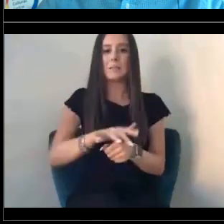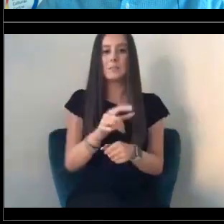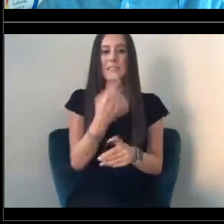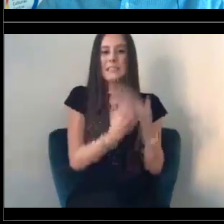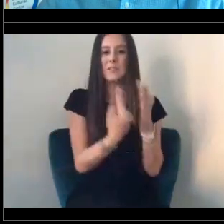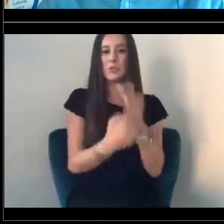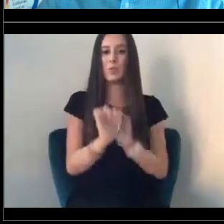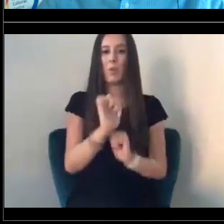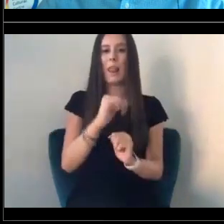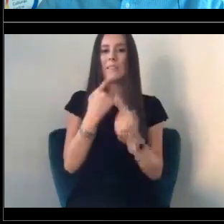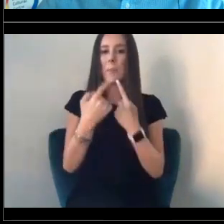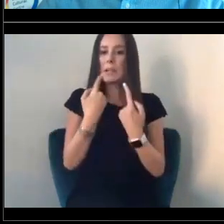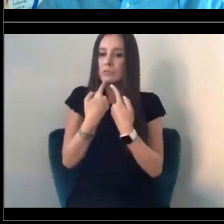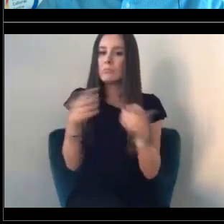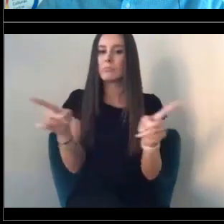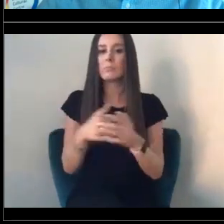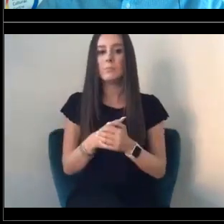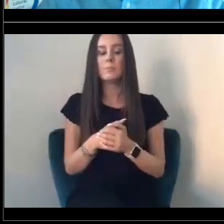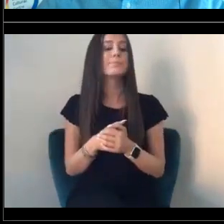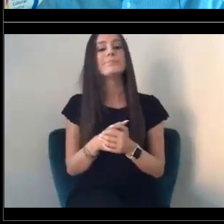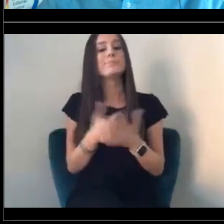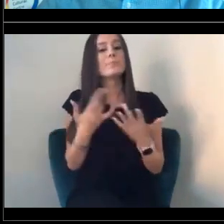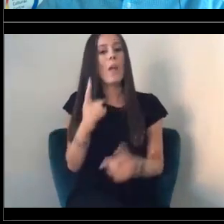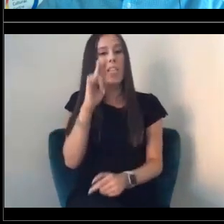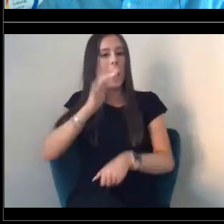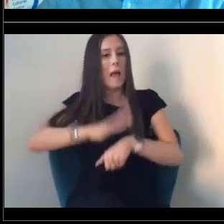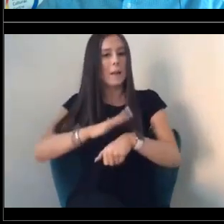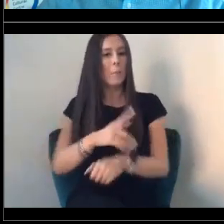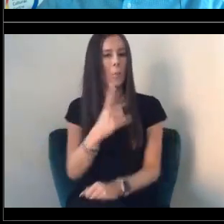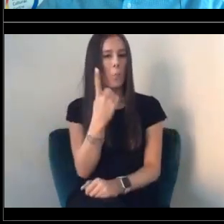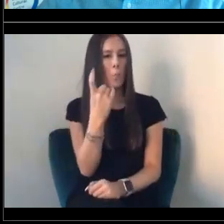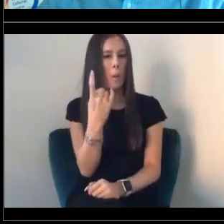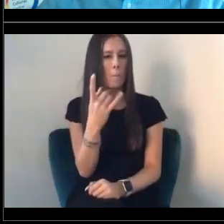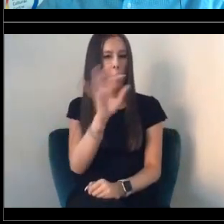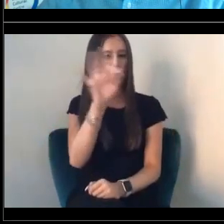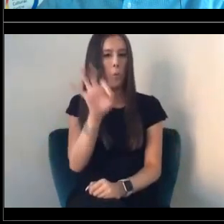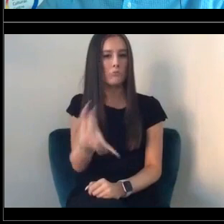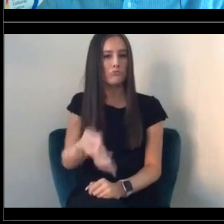Okay, I think we've got time for one more question.